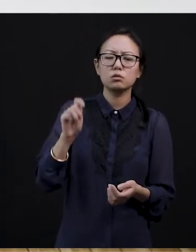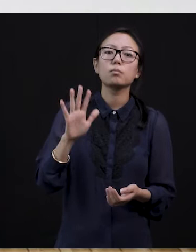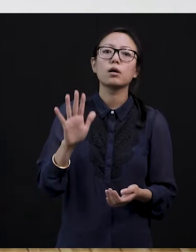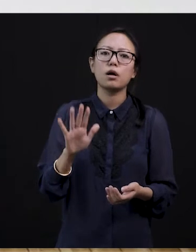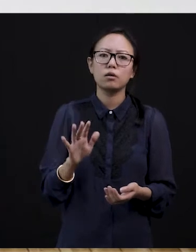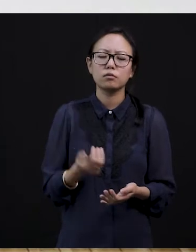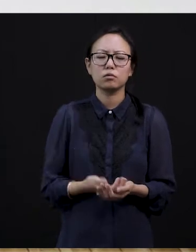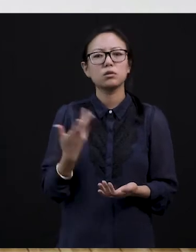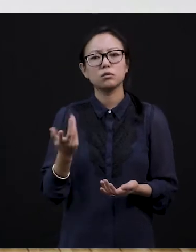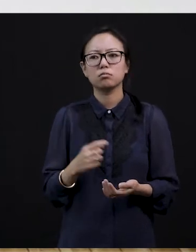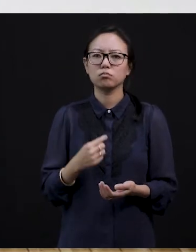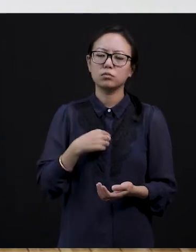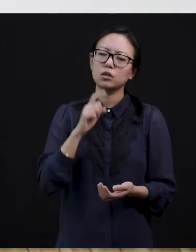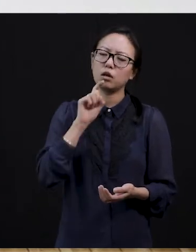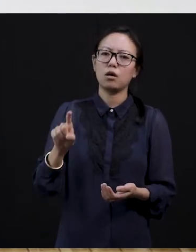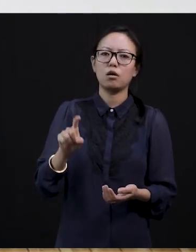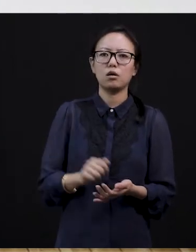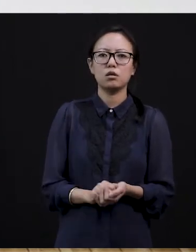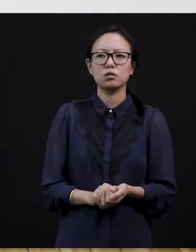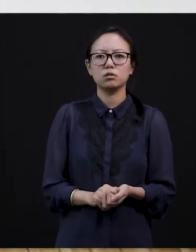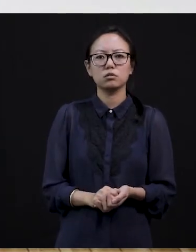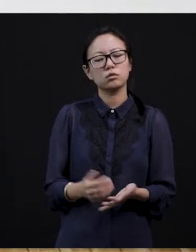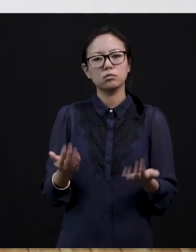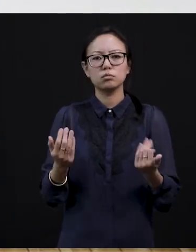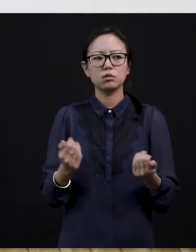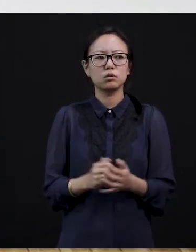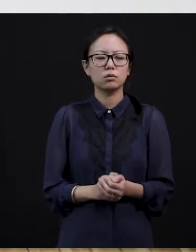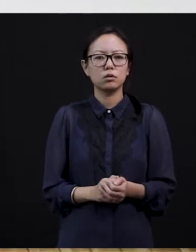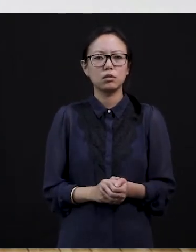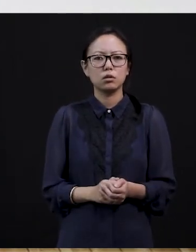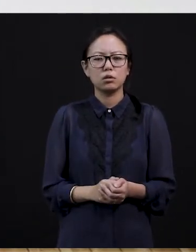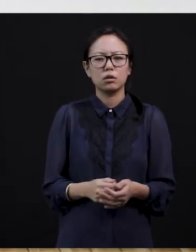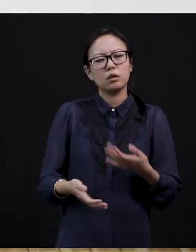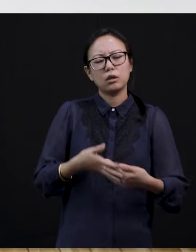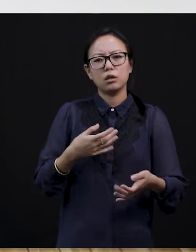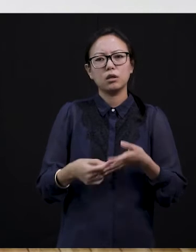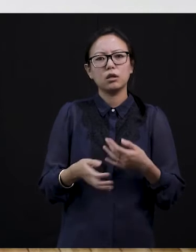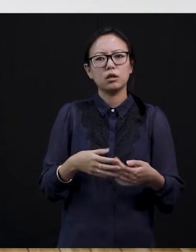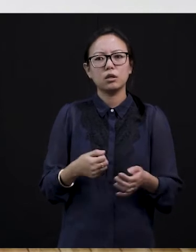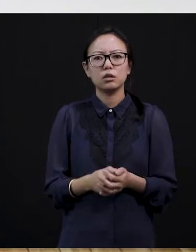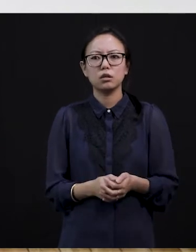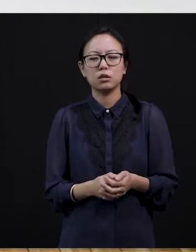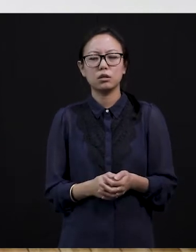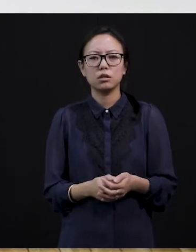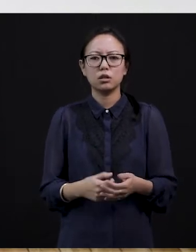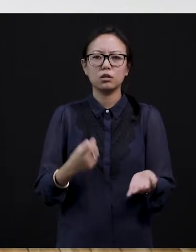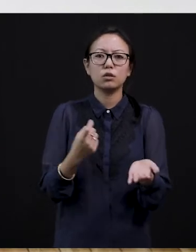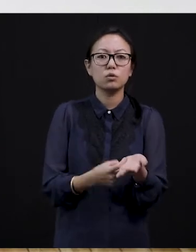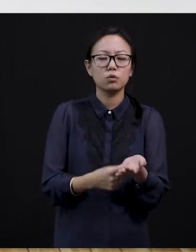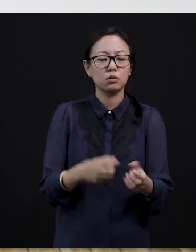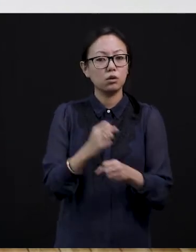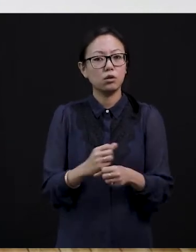improves my personality. Any policies that a government makes for you, it has to be socially beneficial for